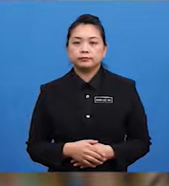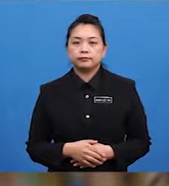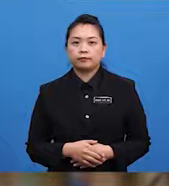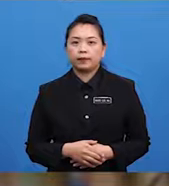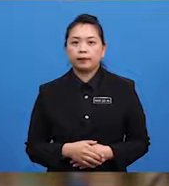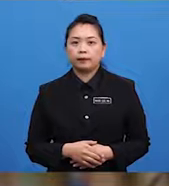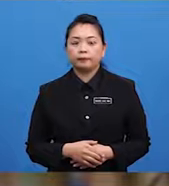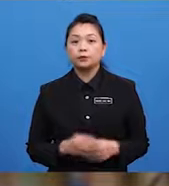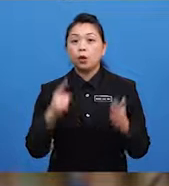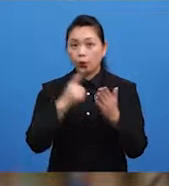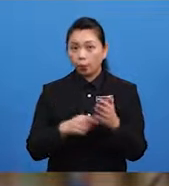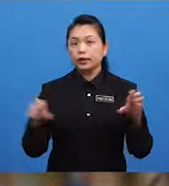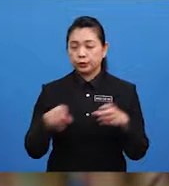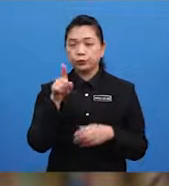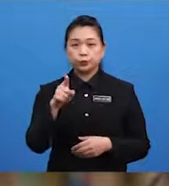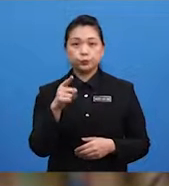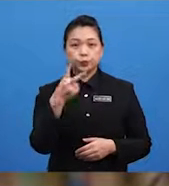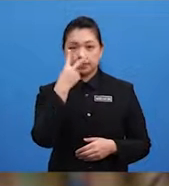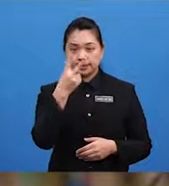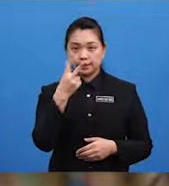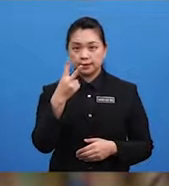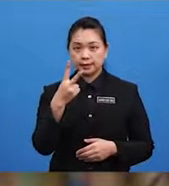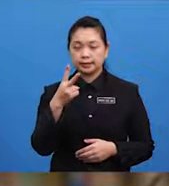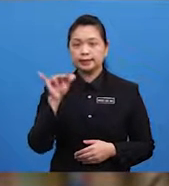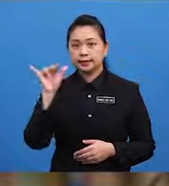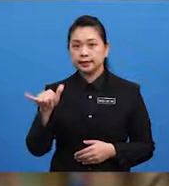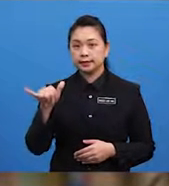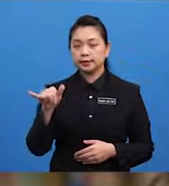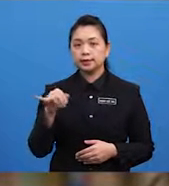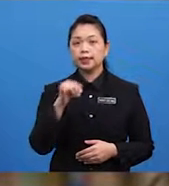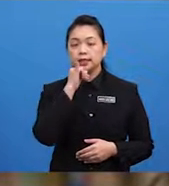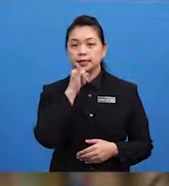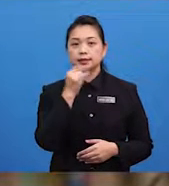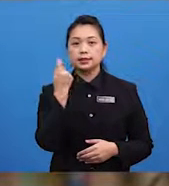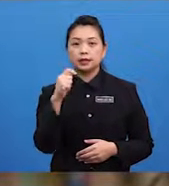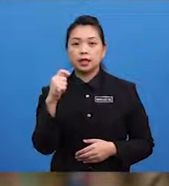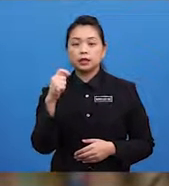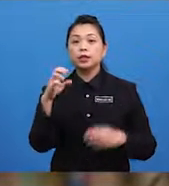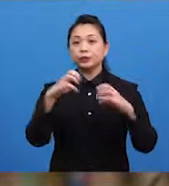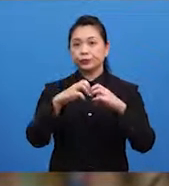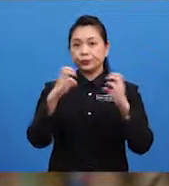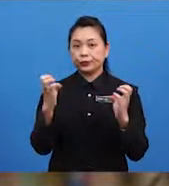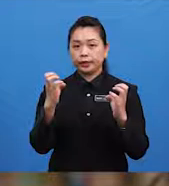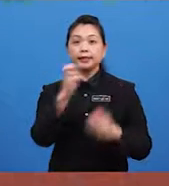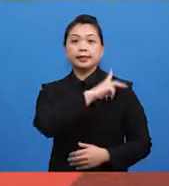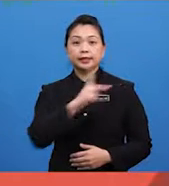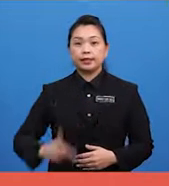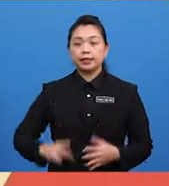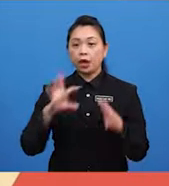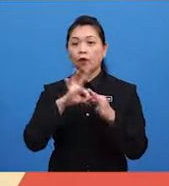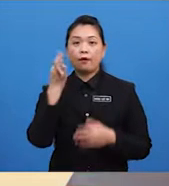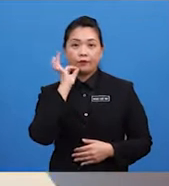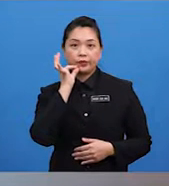Huh? What do you see here? Yes, it is the durian, the king of fruit.